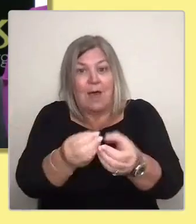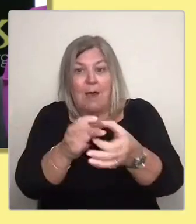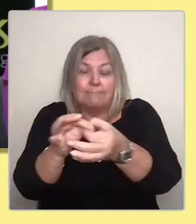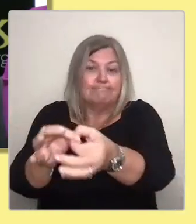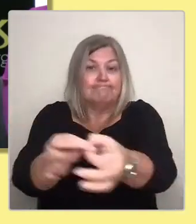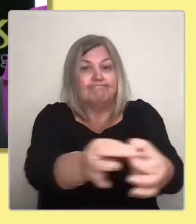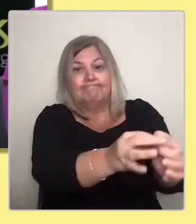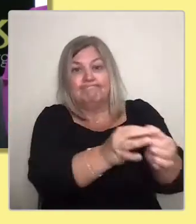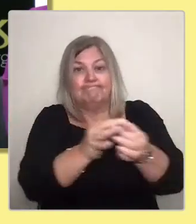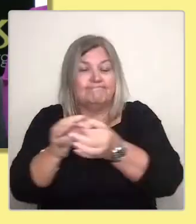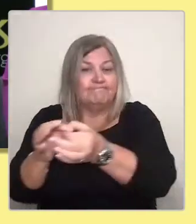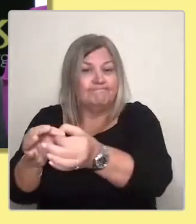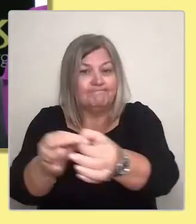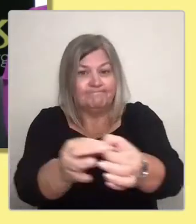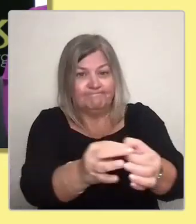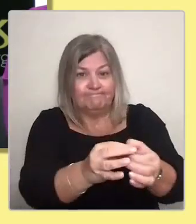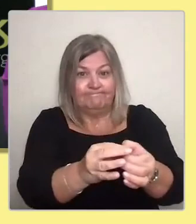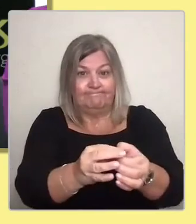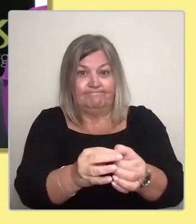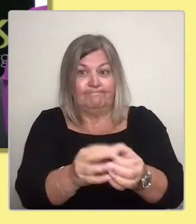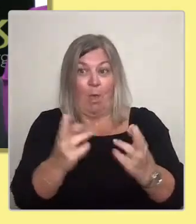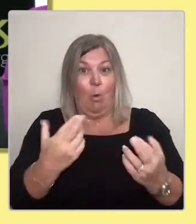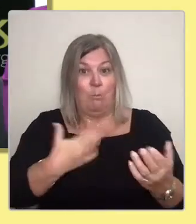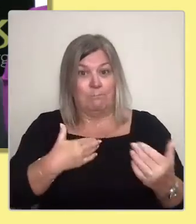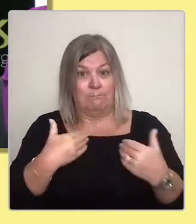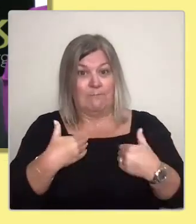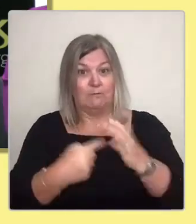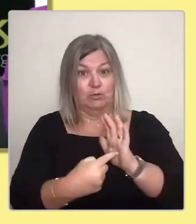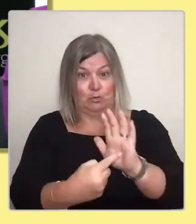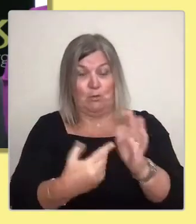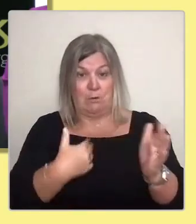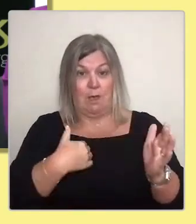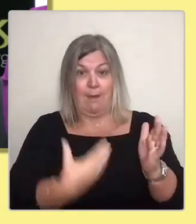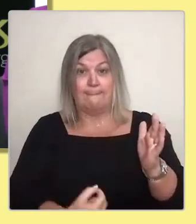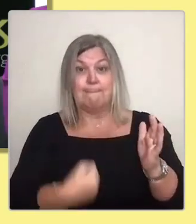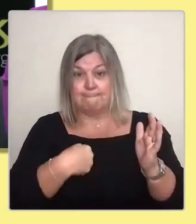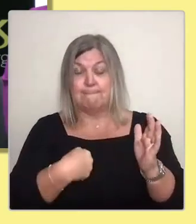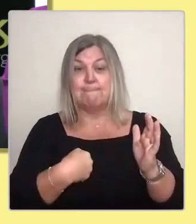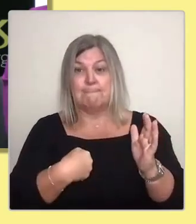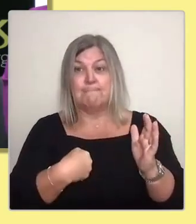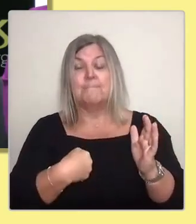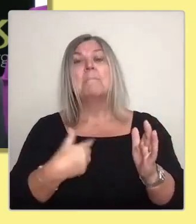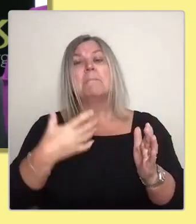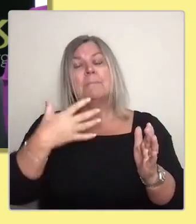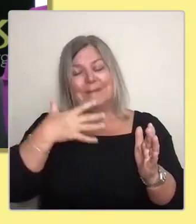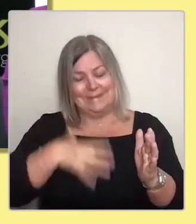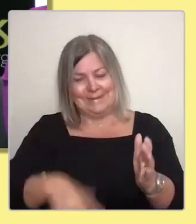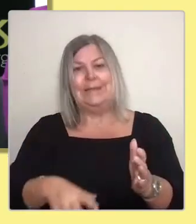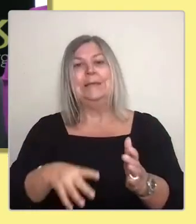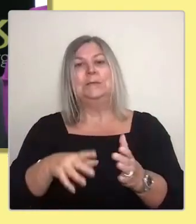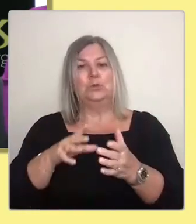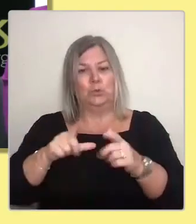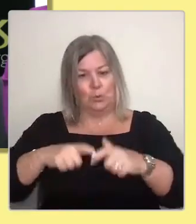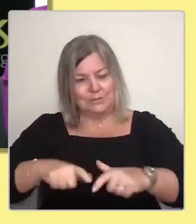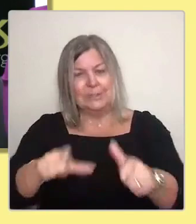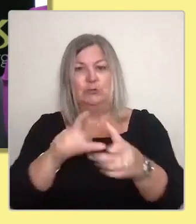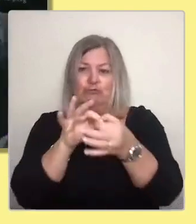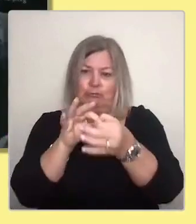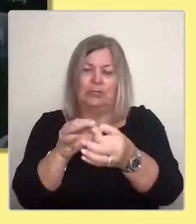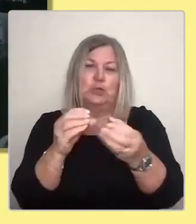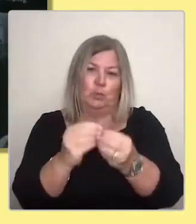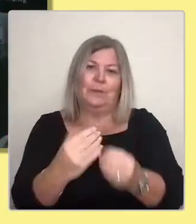the first thing we have to do is make sure we maintain that relationship with the second largest pro-independence party in the country.